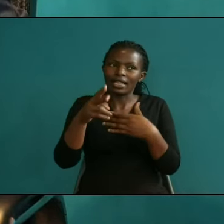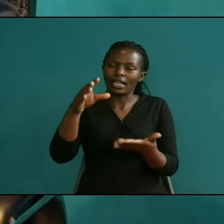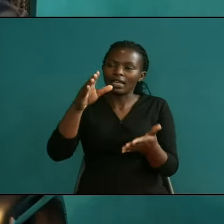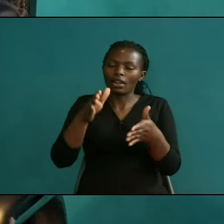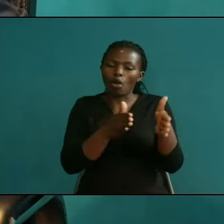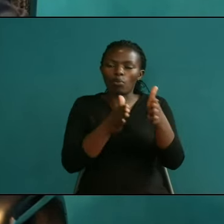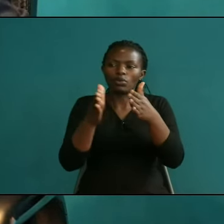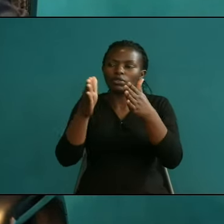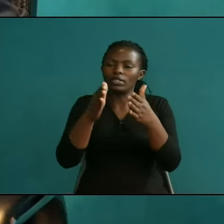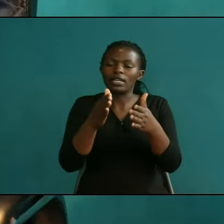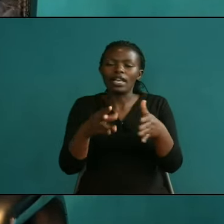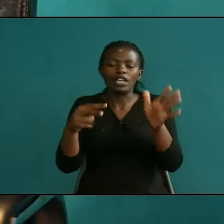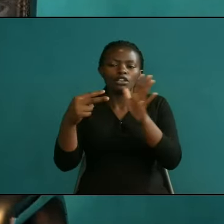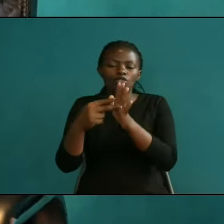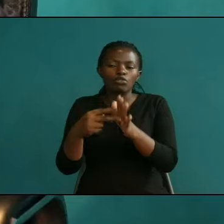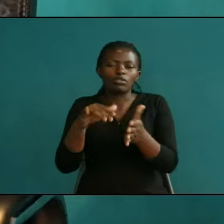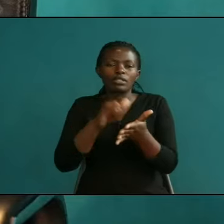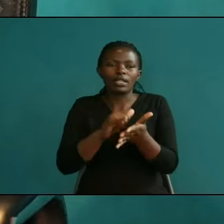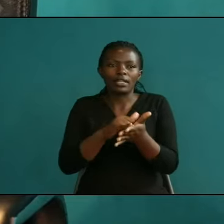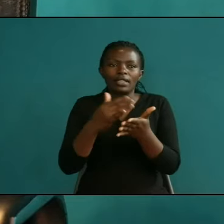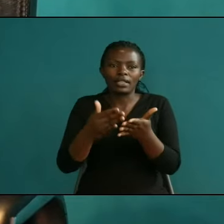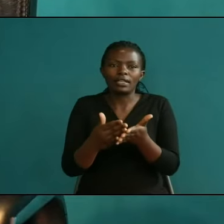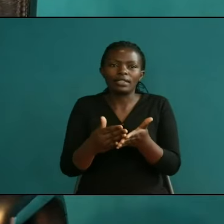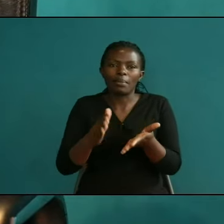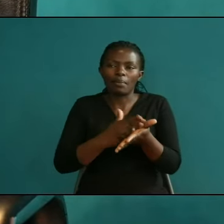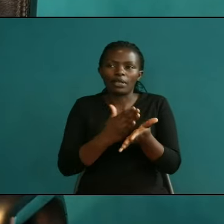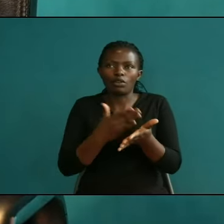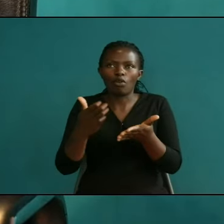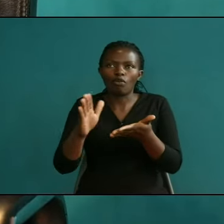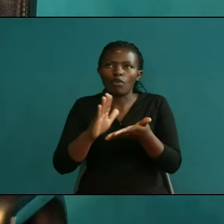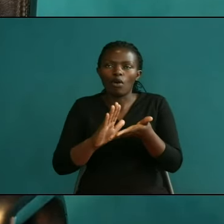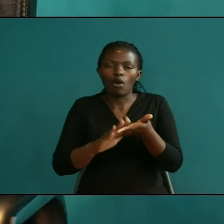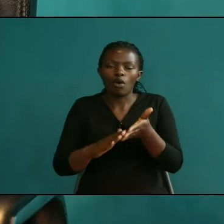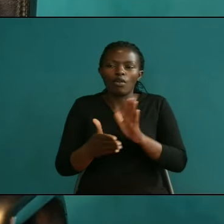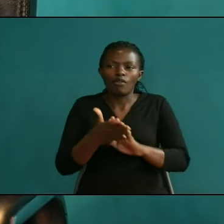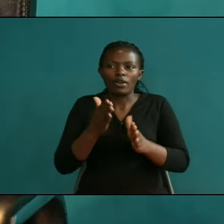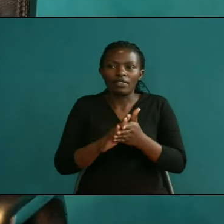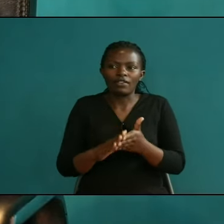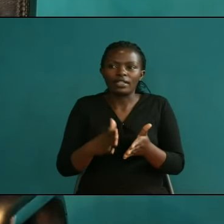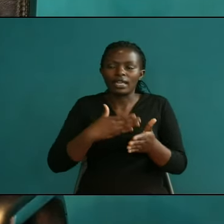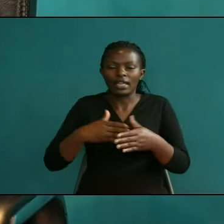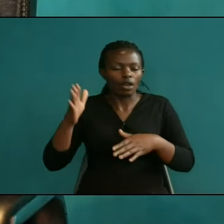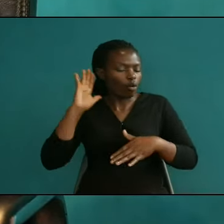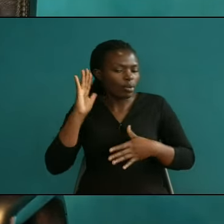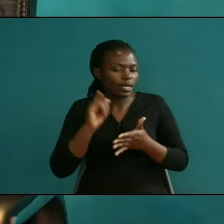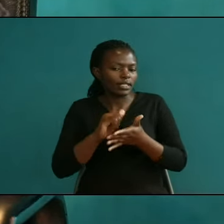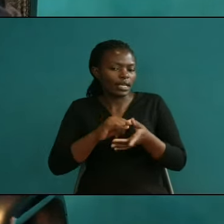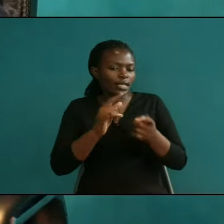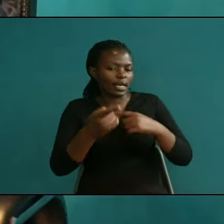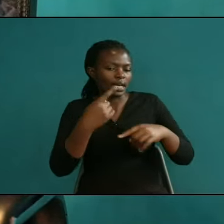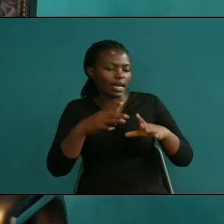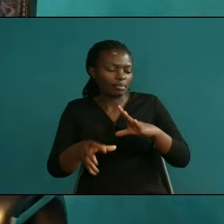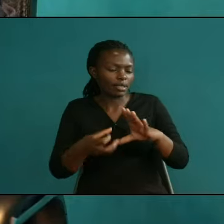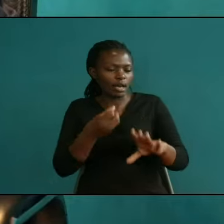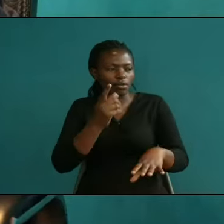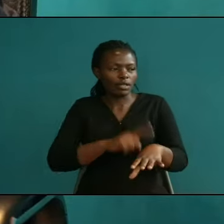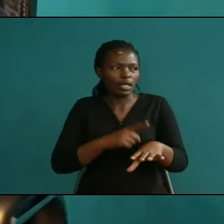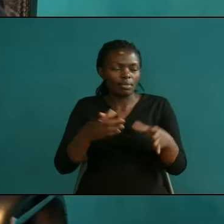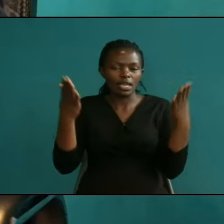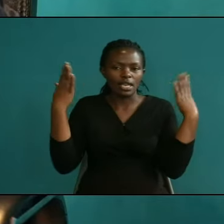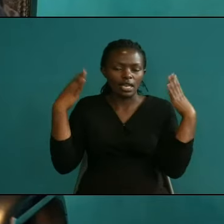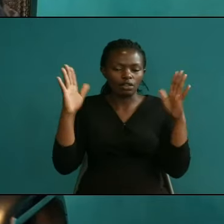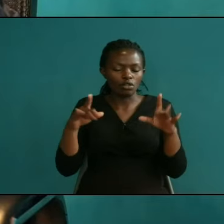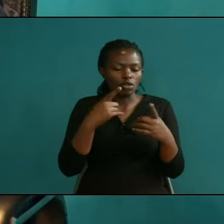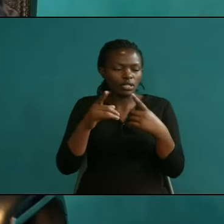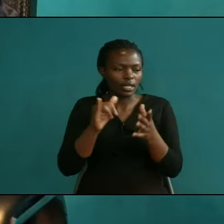of forgiveness. Also, there's the aspect of obedience that comes out when the angel is telling Joshua that the